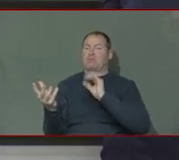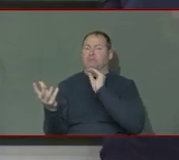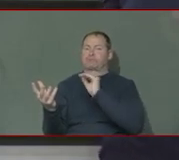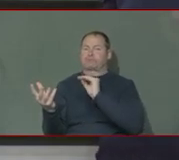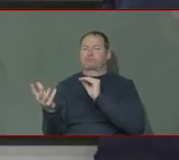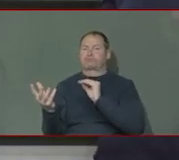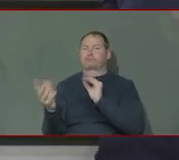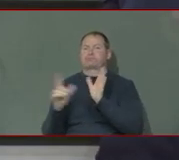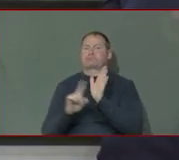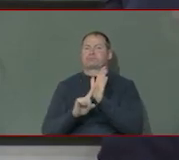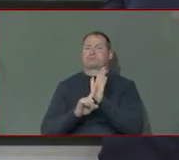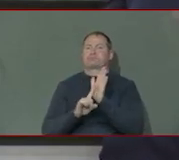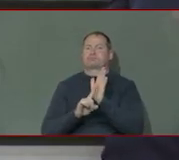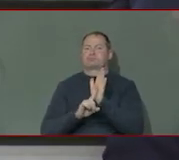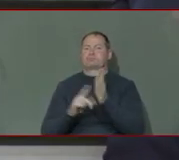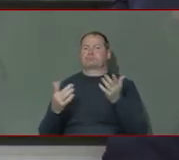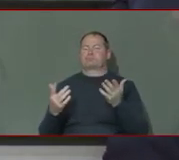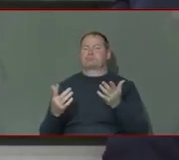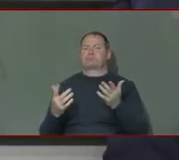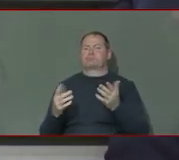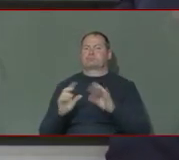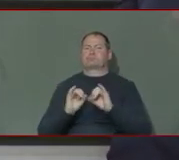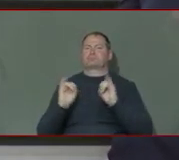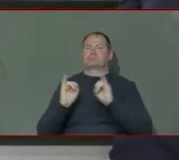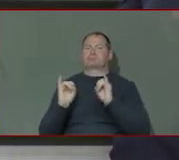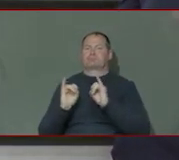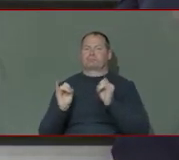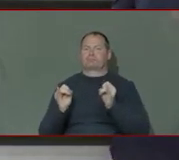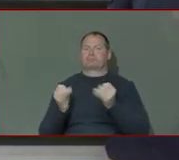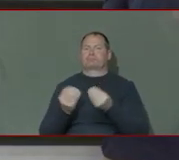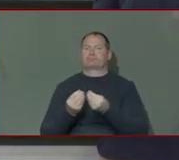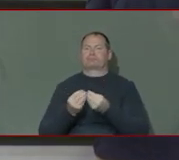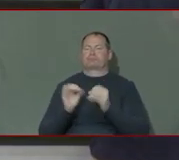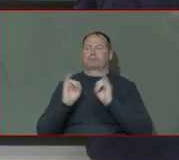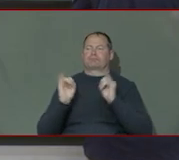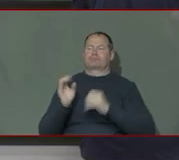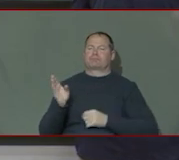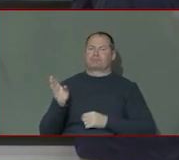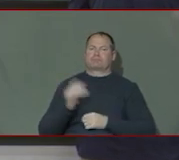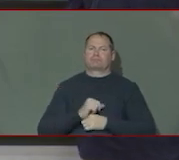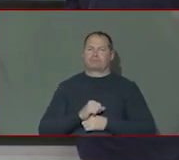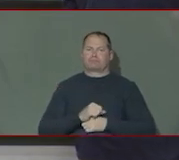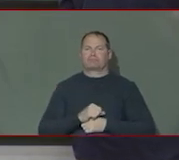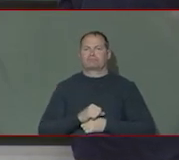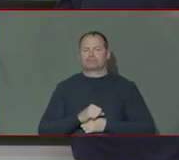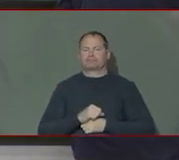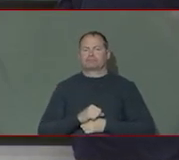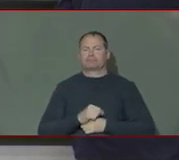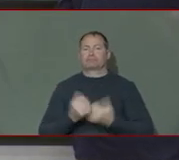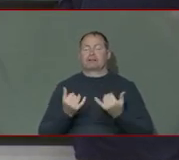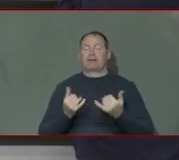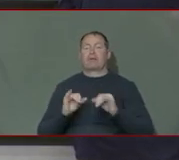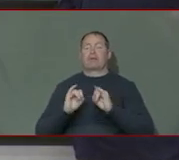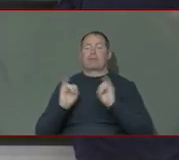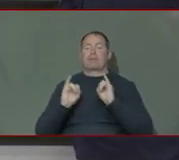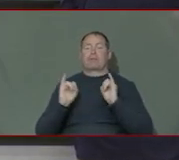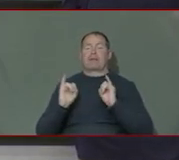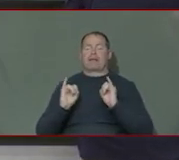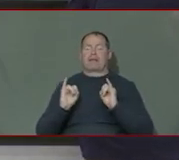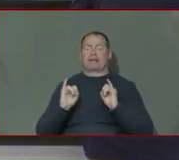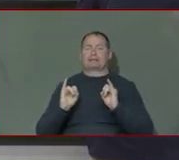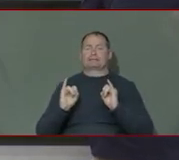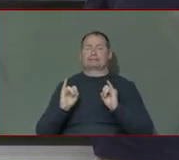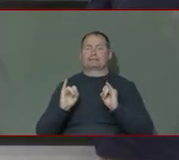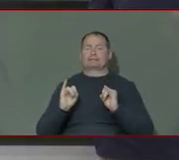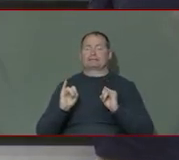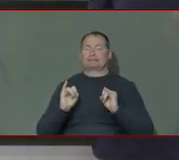urea, uric acid, and creatinine and some others. The bad stuff that's here that's toxic must